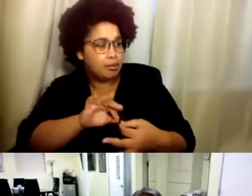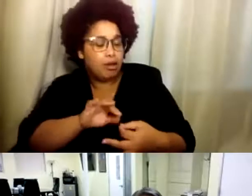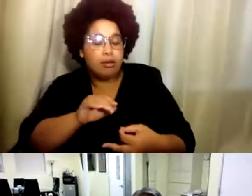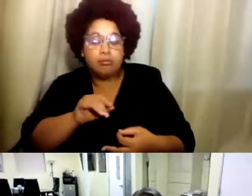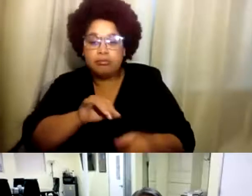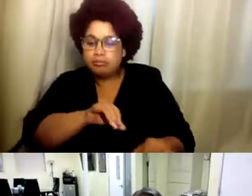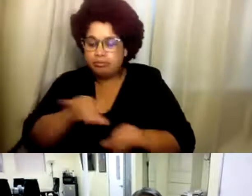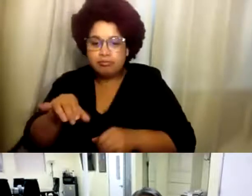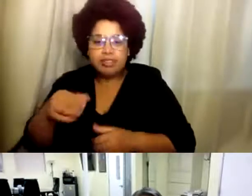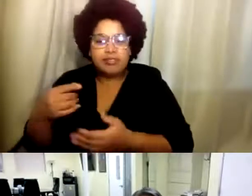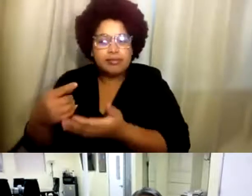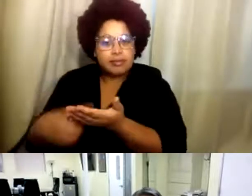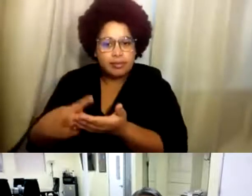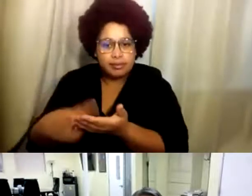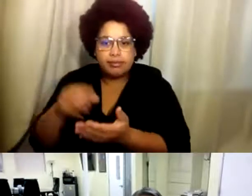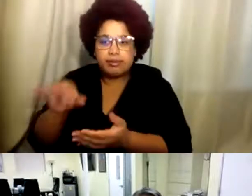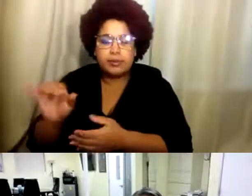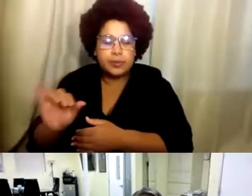had those conversations, and